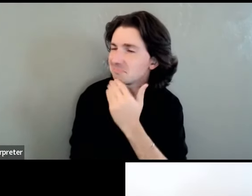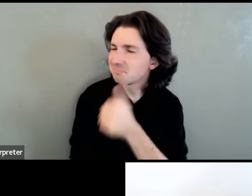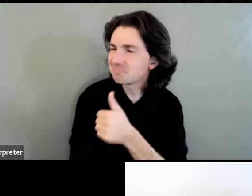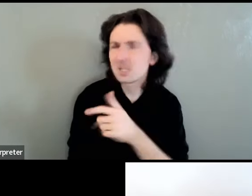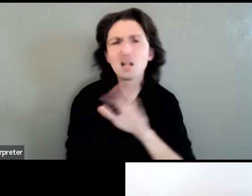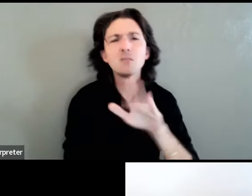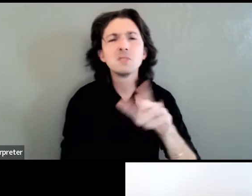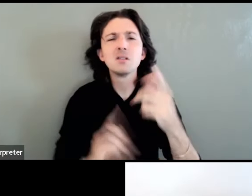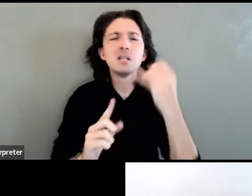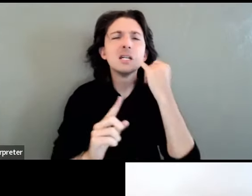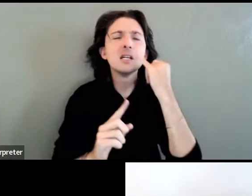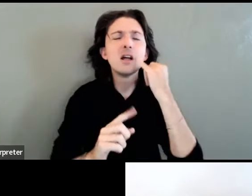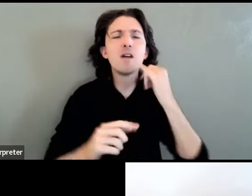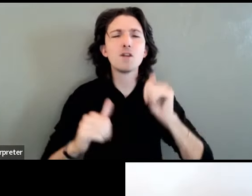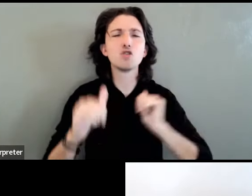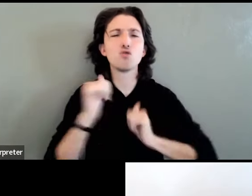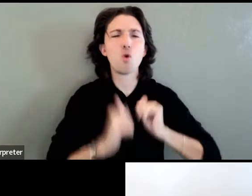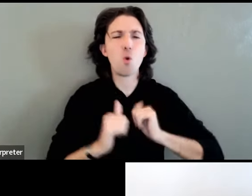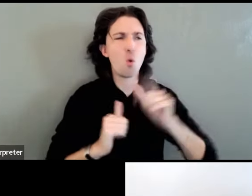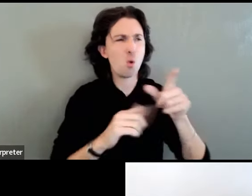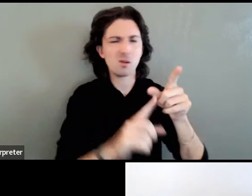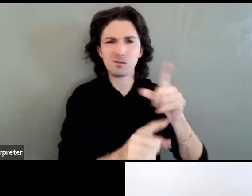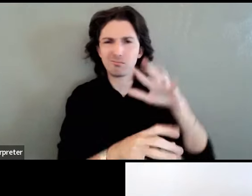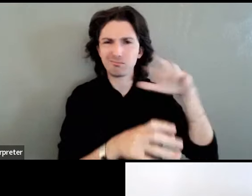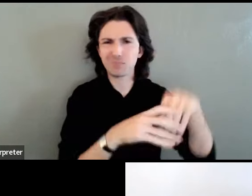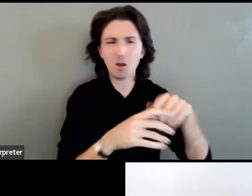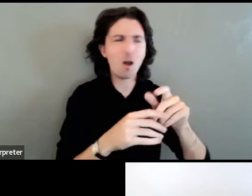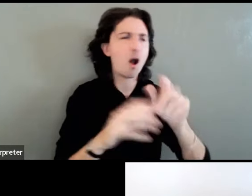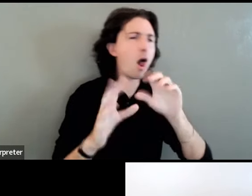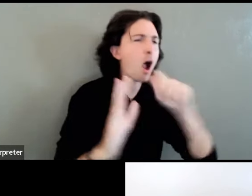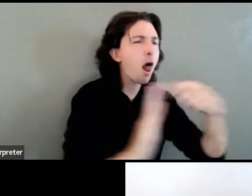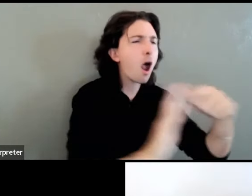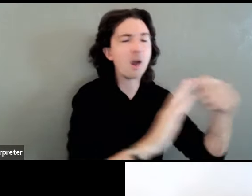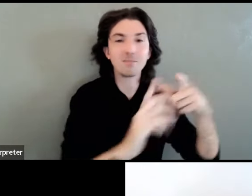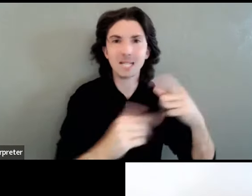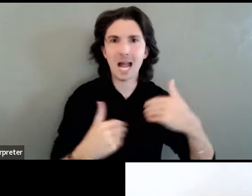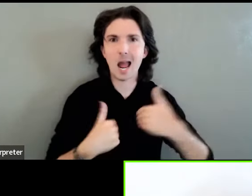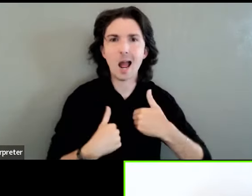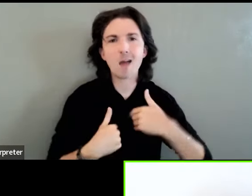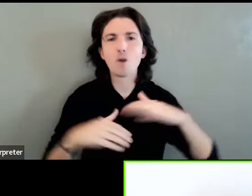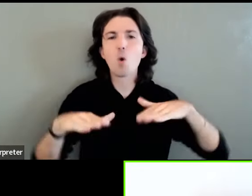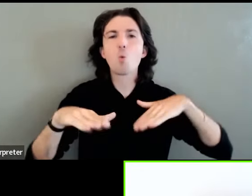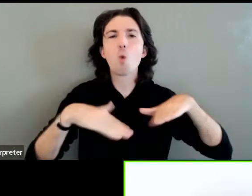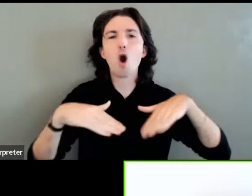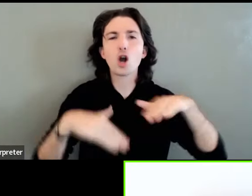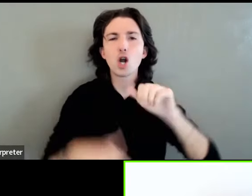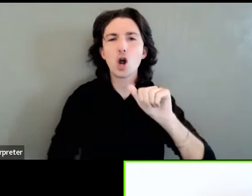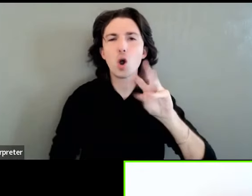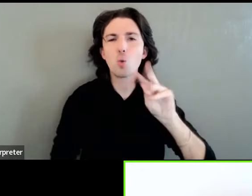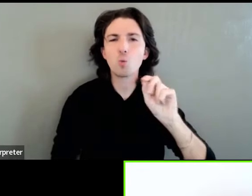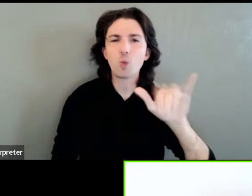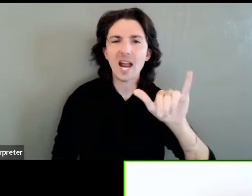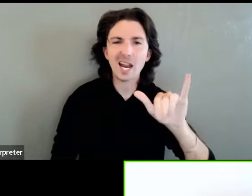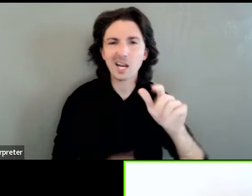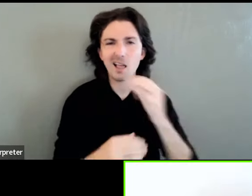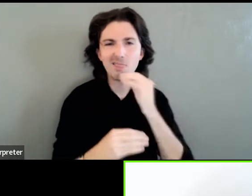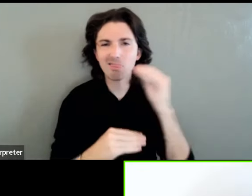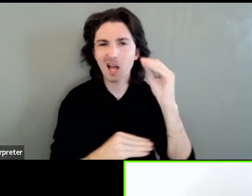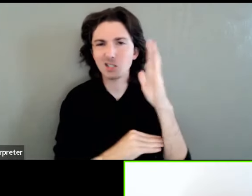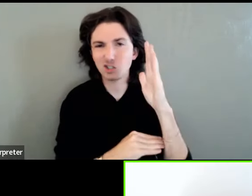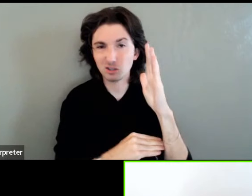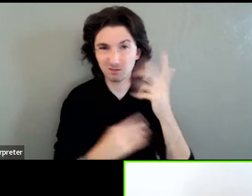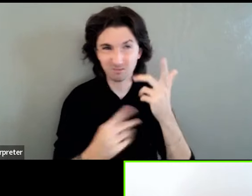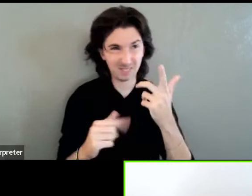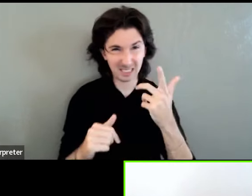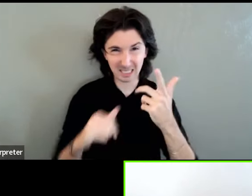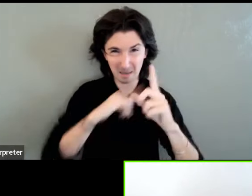walkaway lunch? Is this a meal penalty? Yeah, not necessarily. Again,